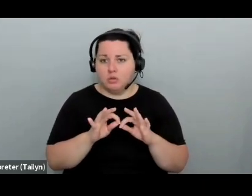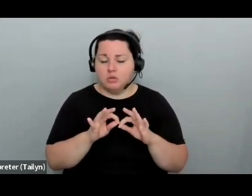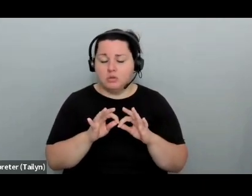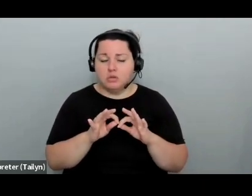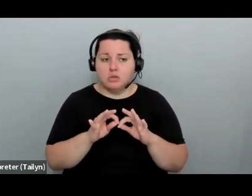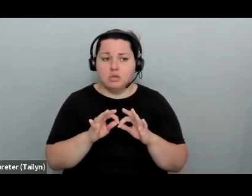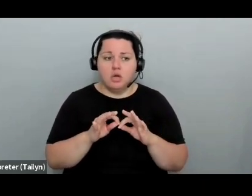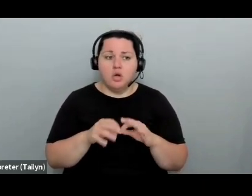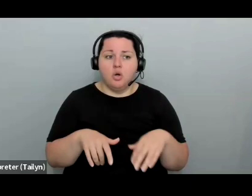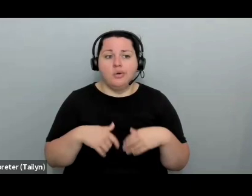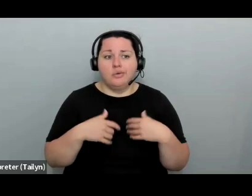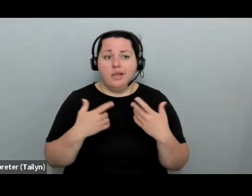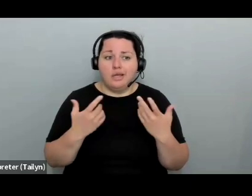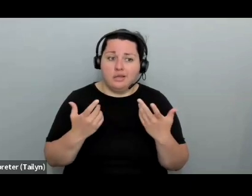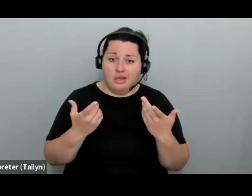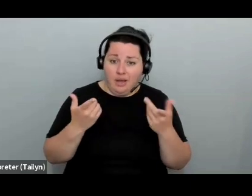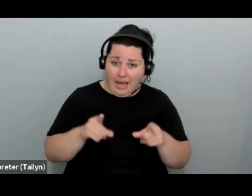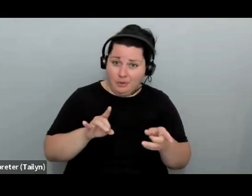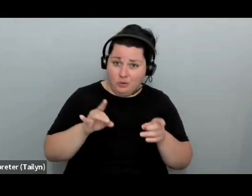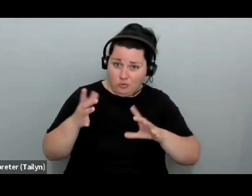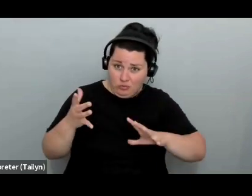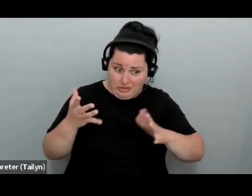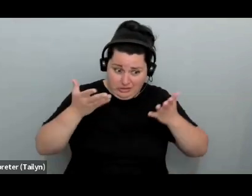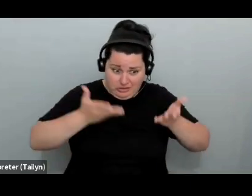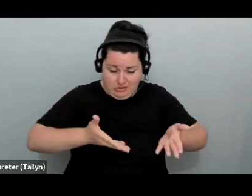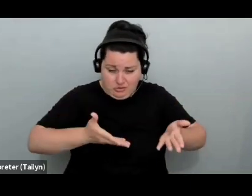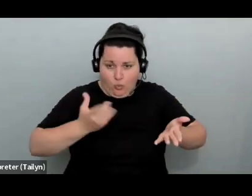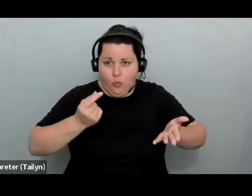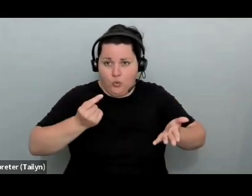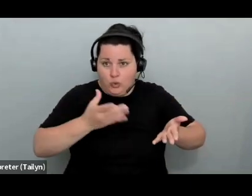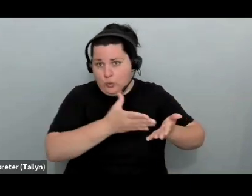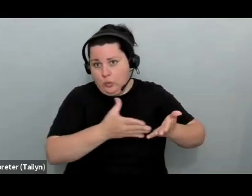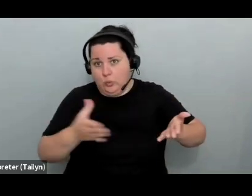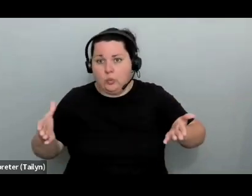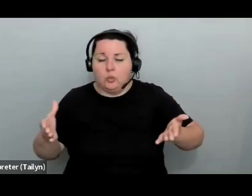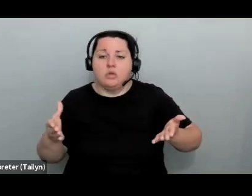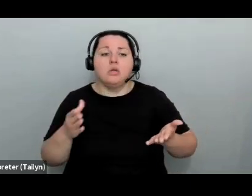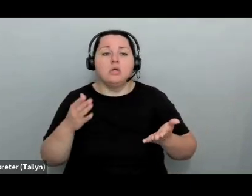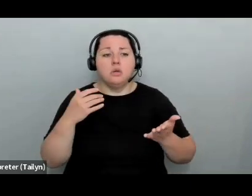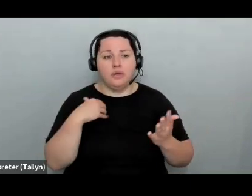what to do when that crisis happens, that we have this